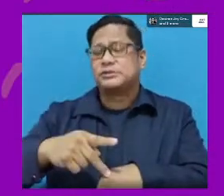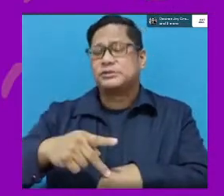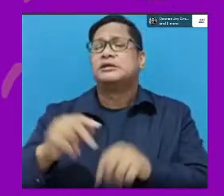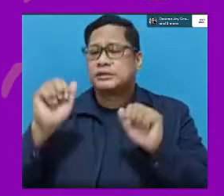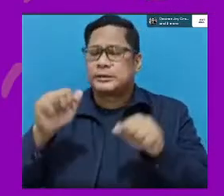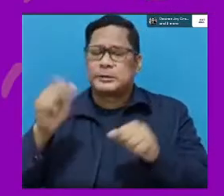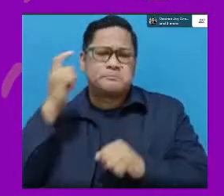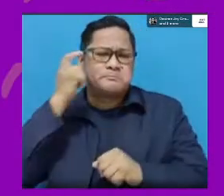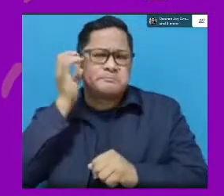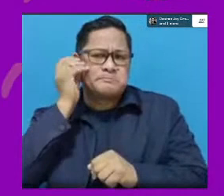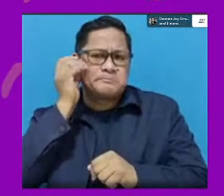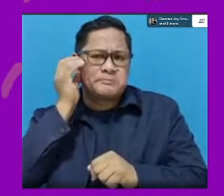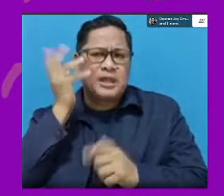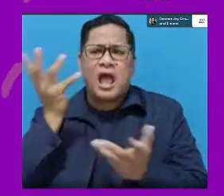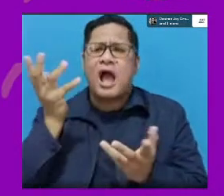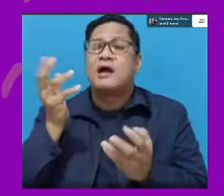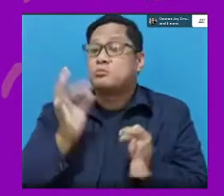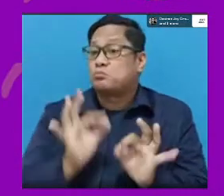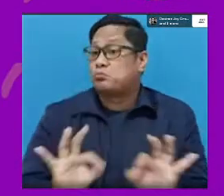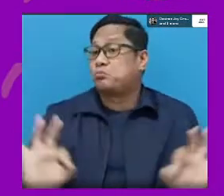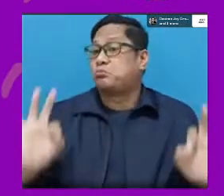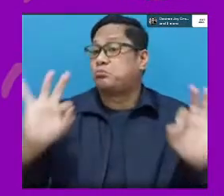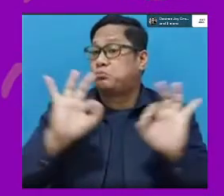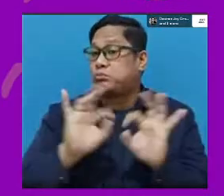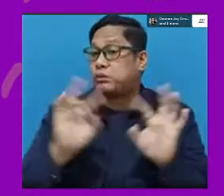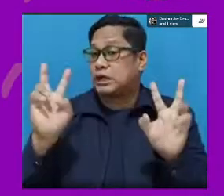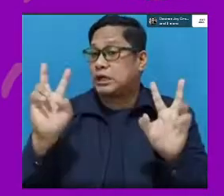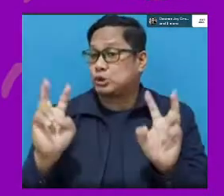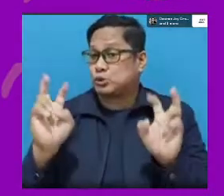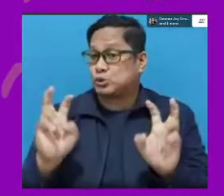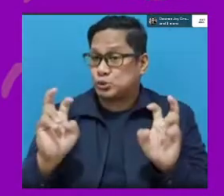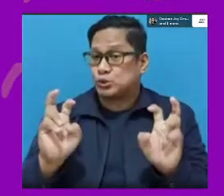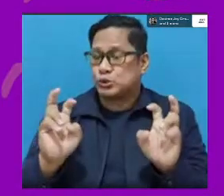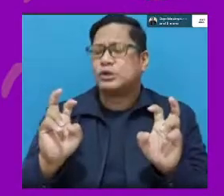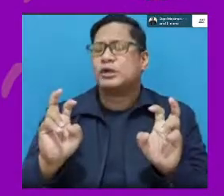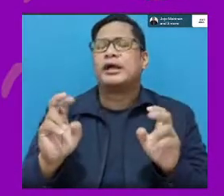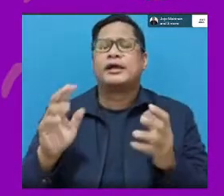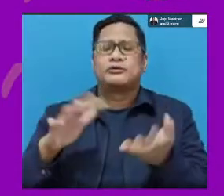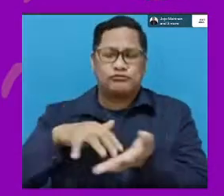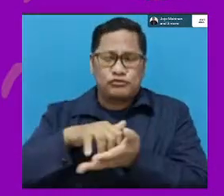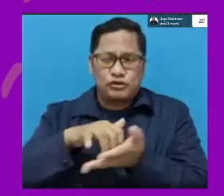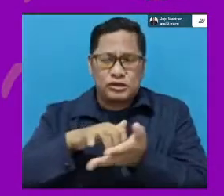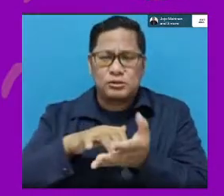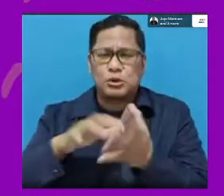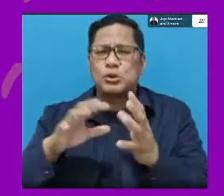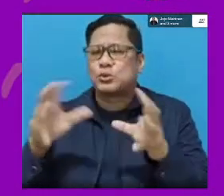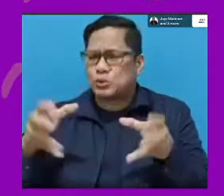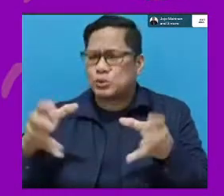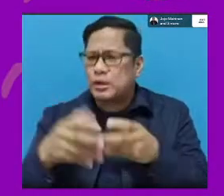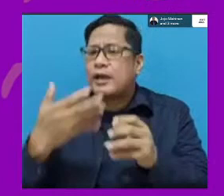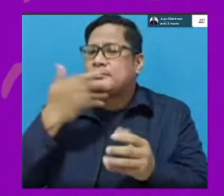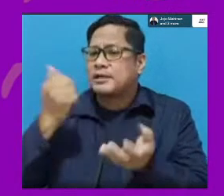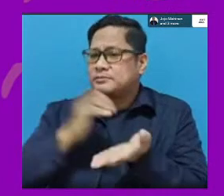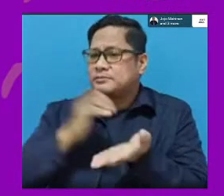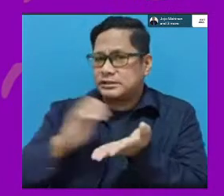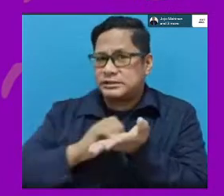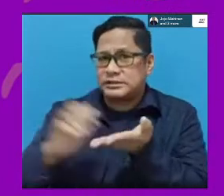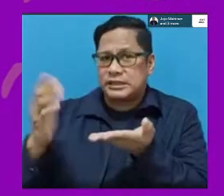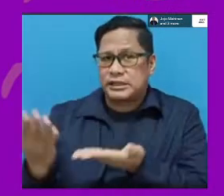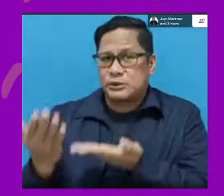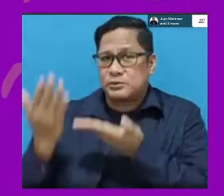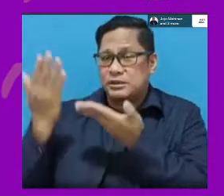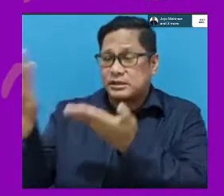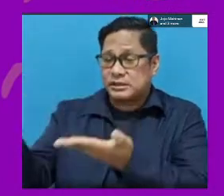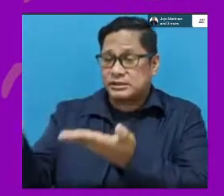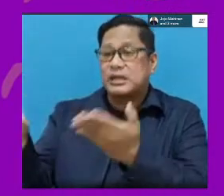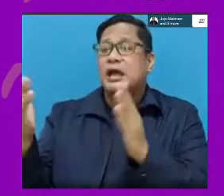thinking about these very important issues and vulnerabilities, best practices, and recommendations as they're